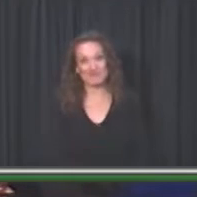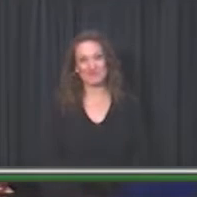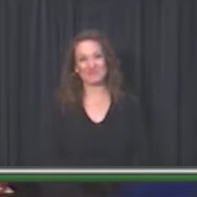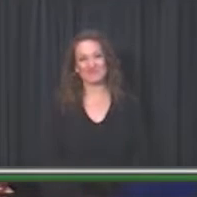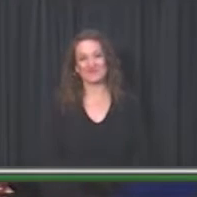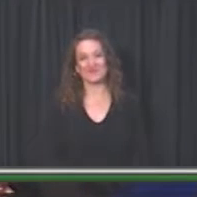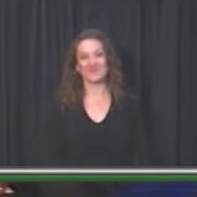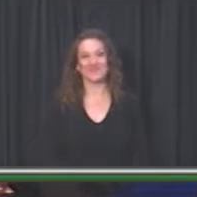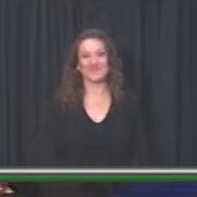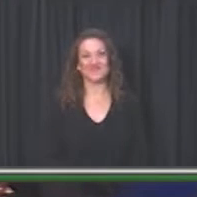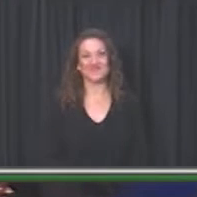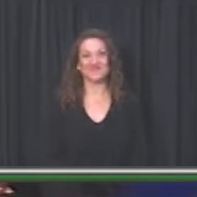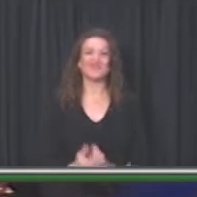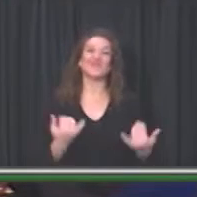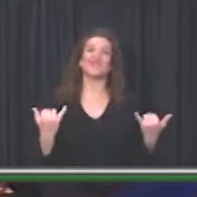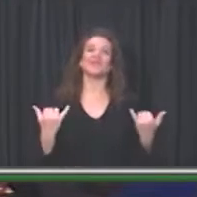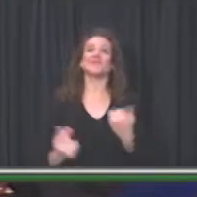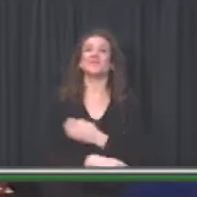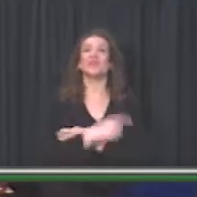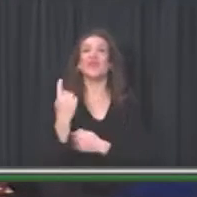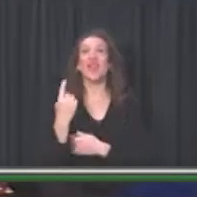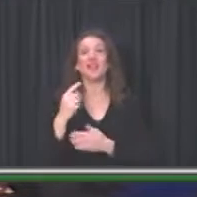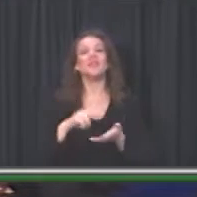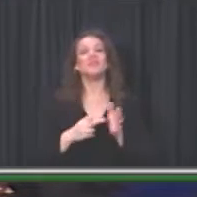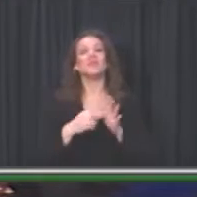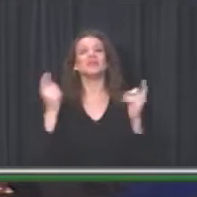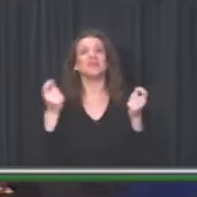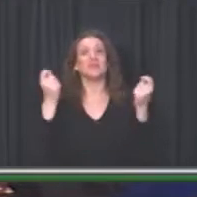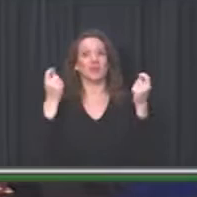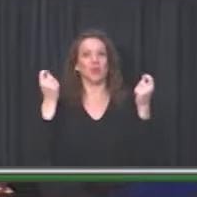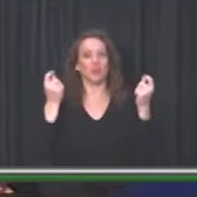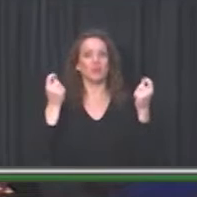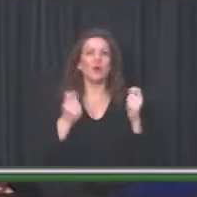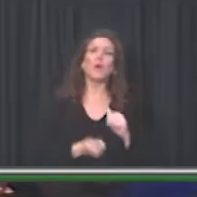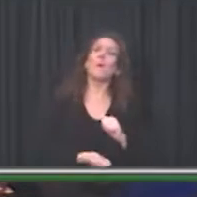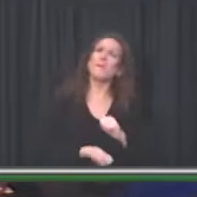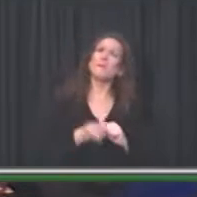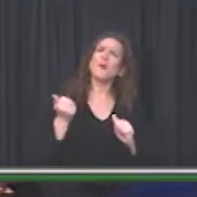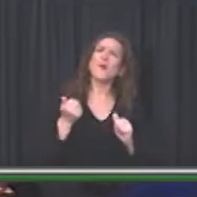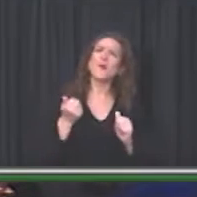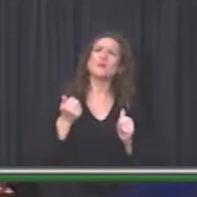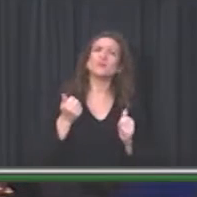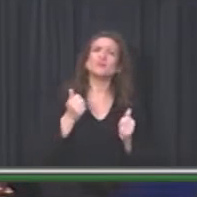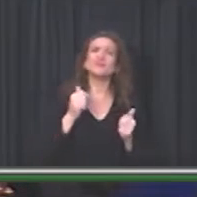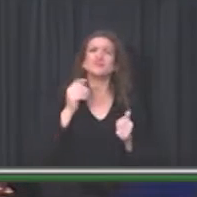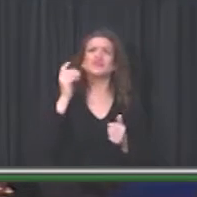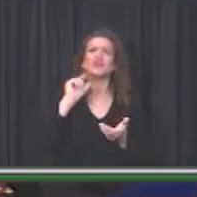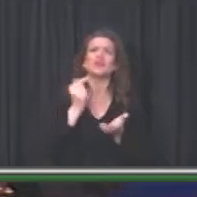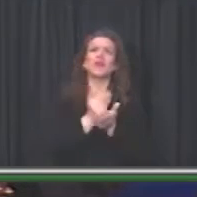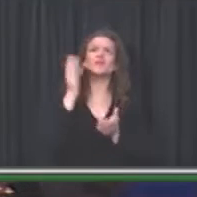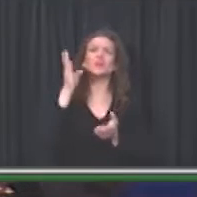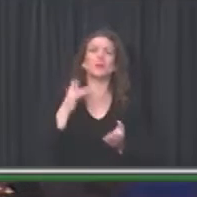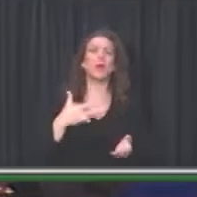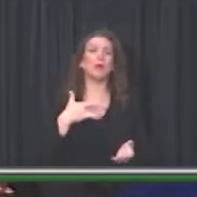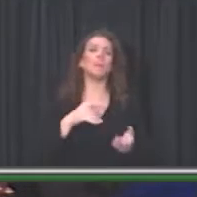today is a day of celebration. Most commencement speakers talk about new beginnings. I think we should talk